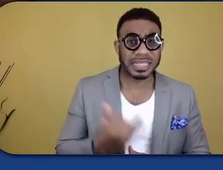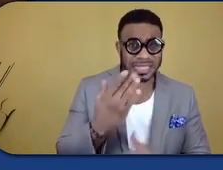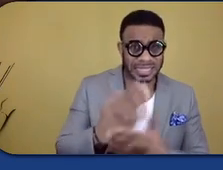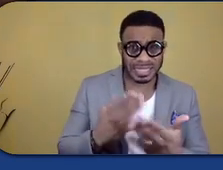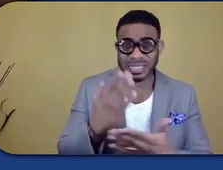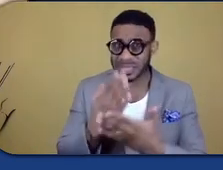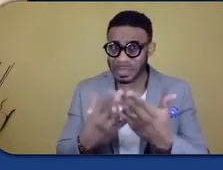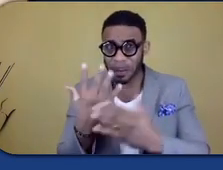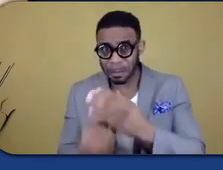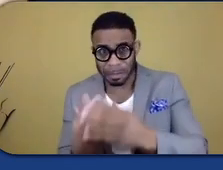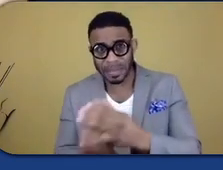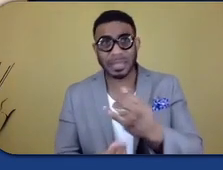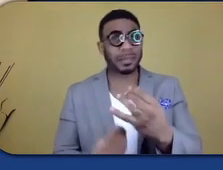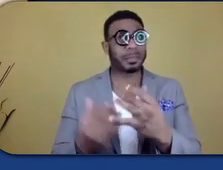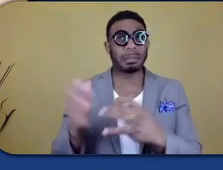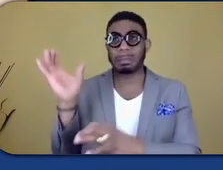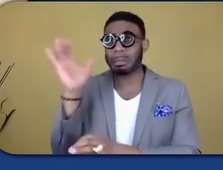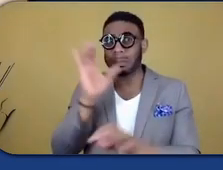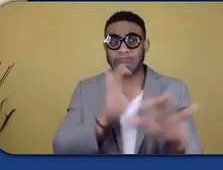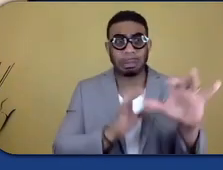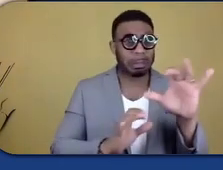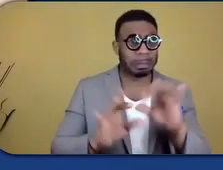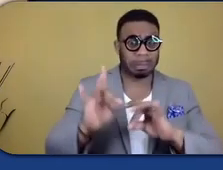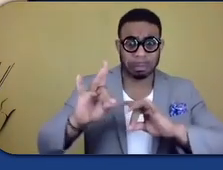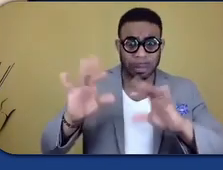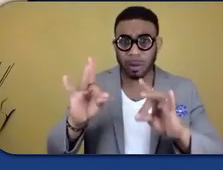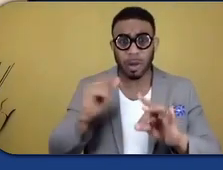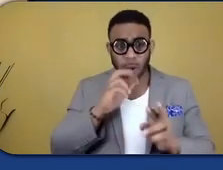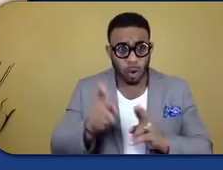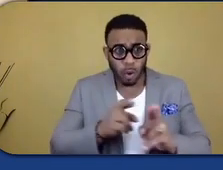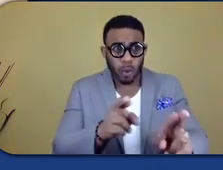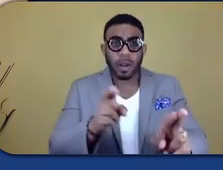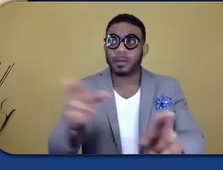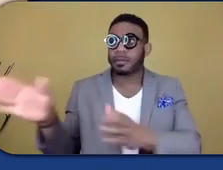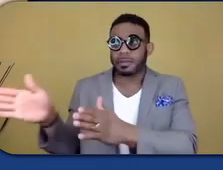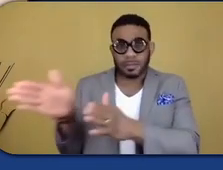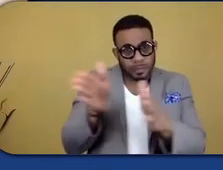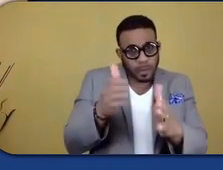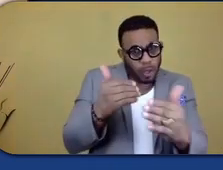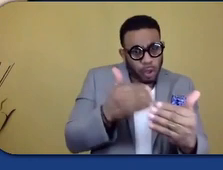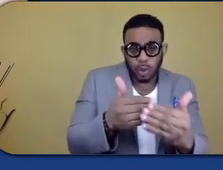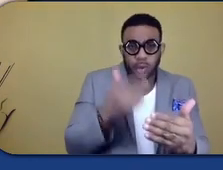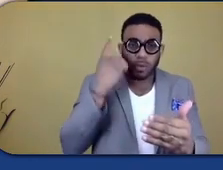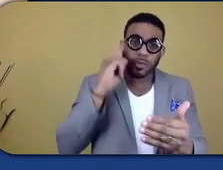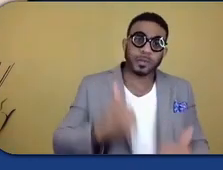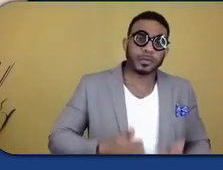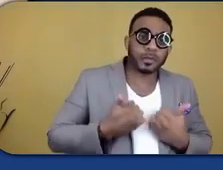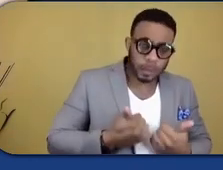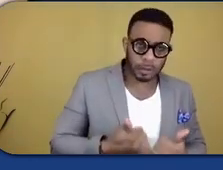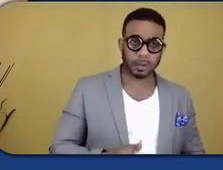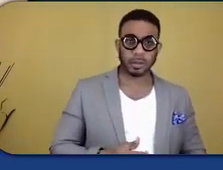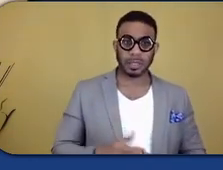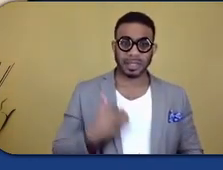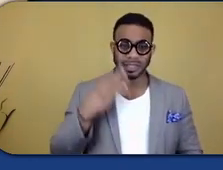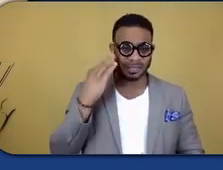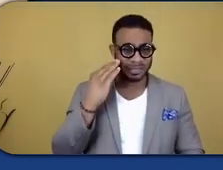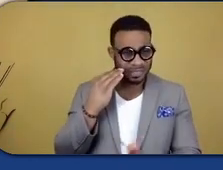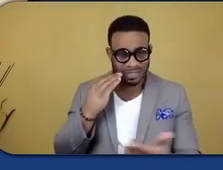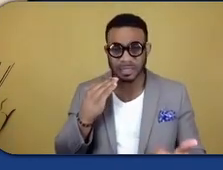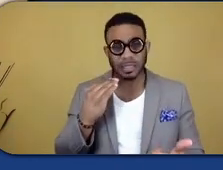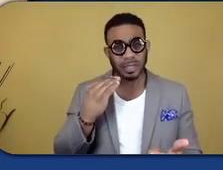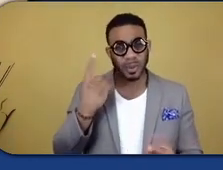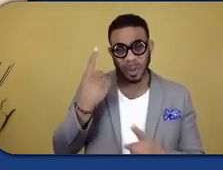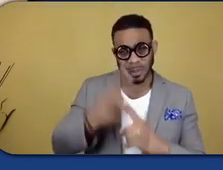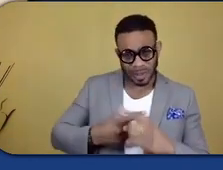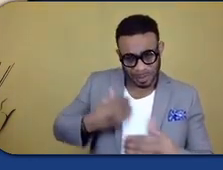And we thought they were thrown in the river because this is what we got from the ground. Having experienced that, like one month in oppression,